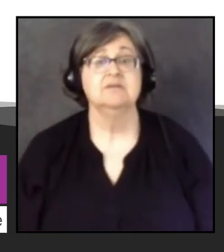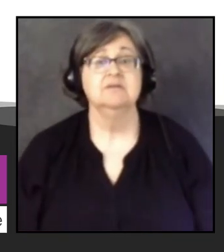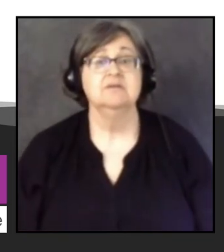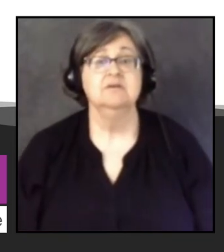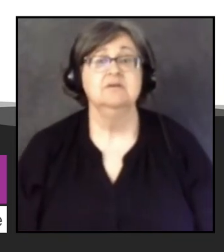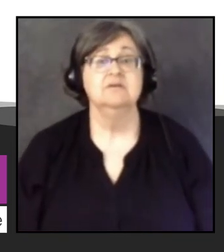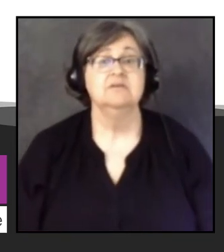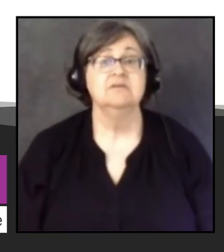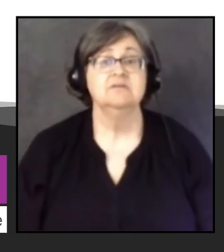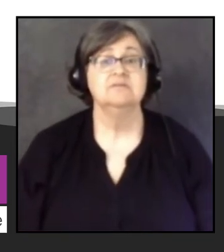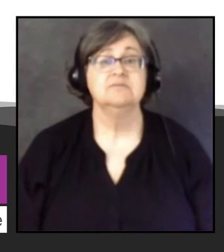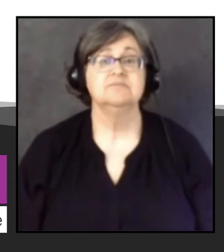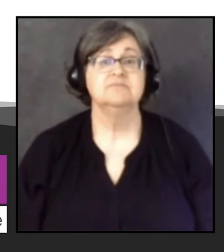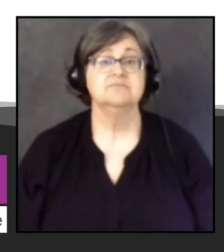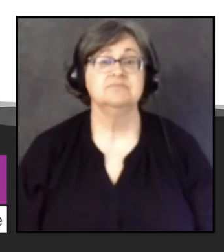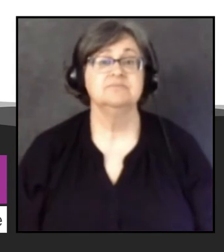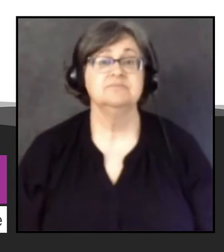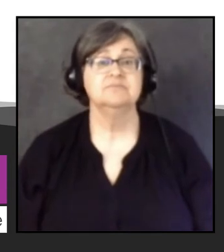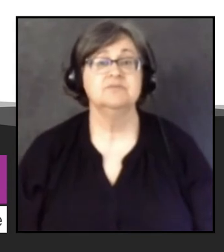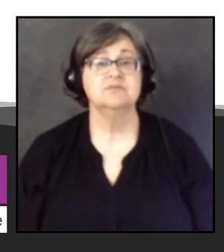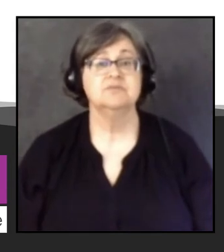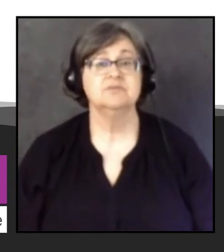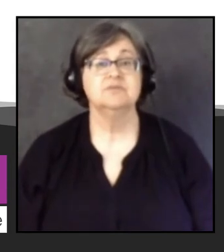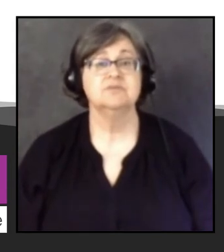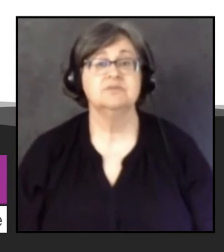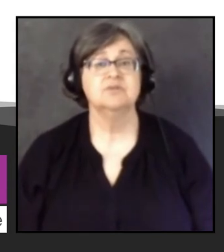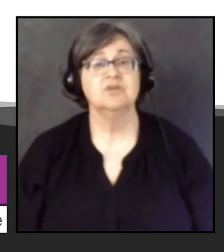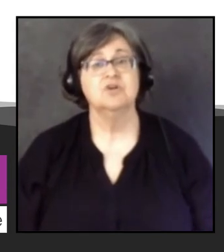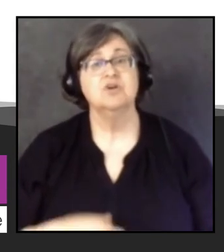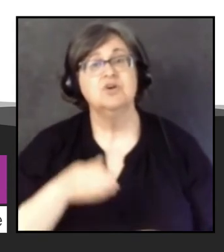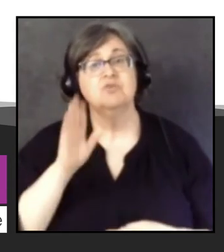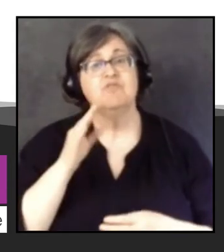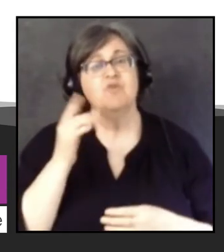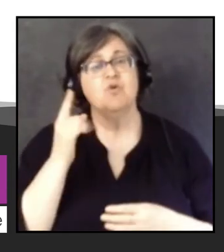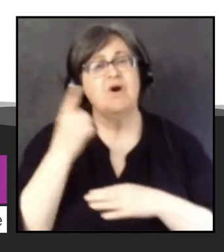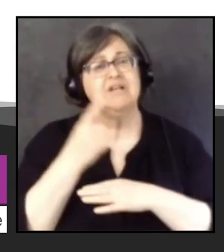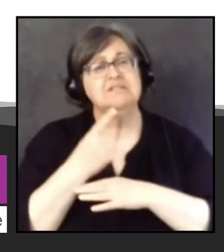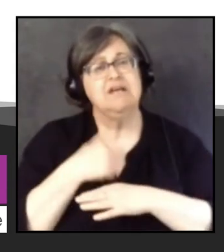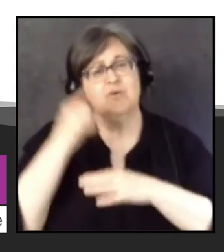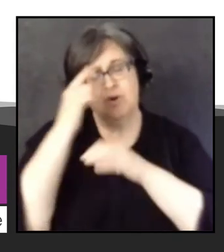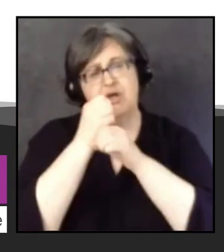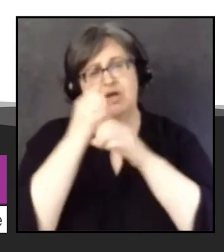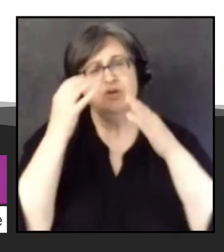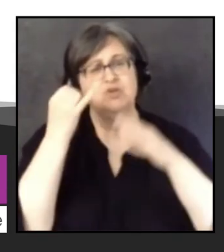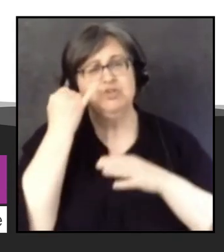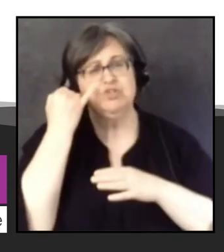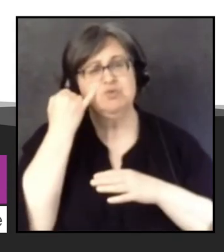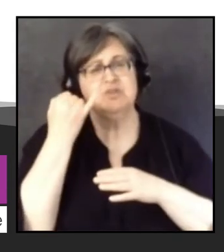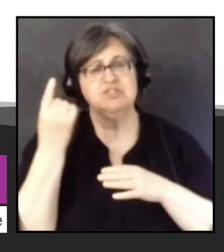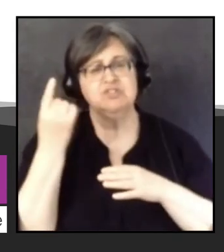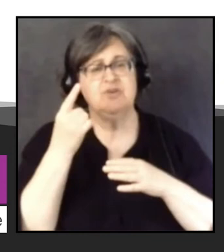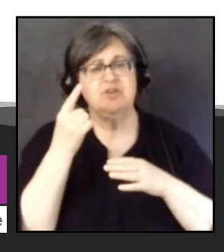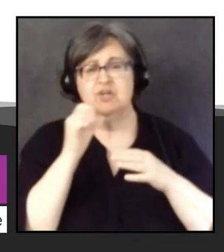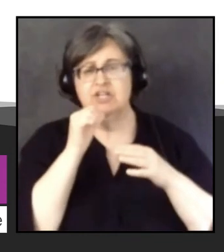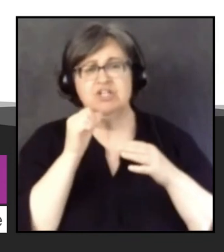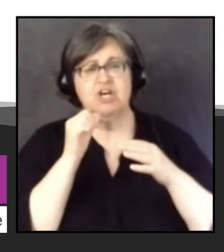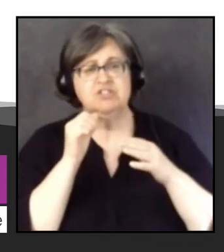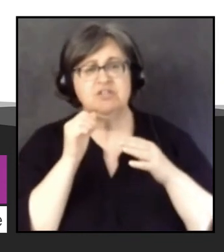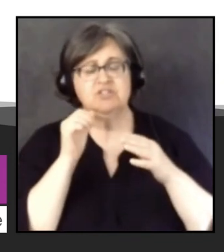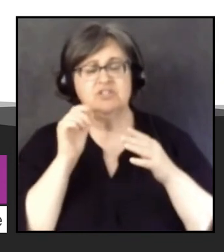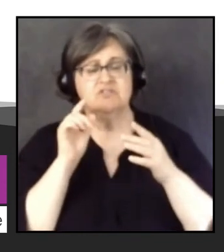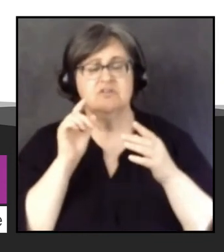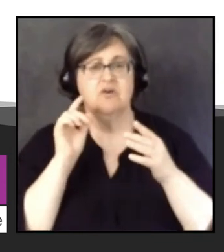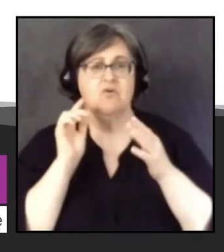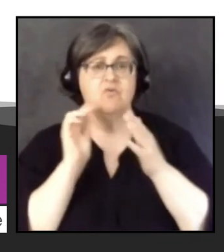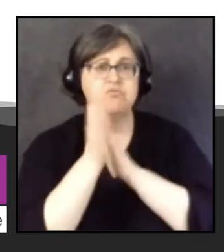So one day I was imagining, what if people don't just pass by the street? What if we can slow down